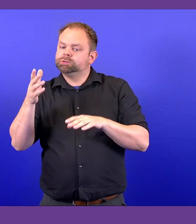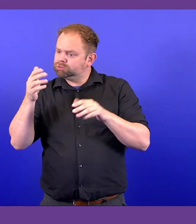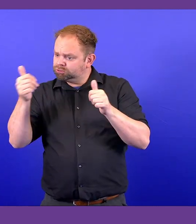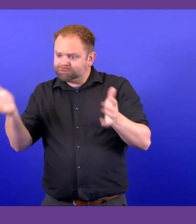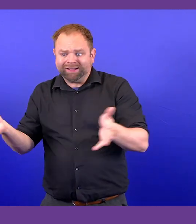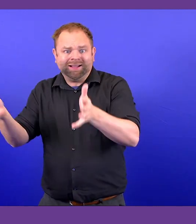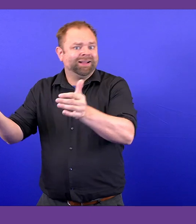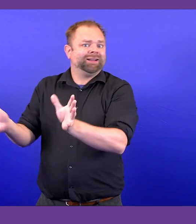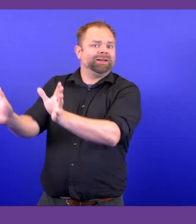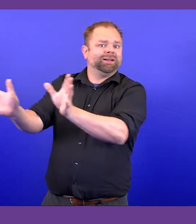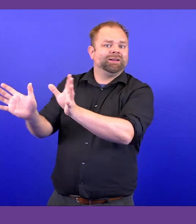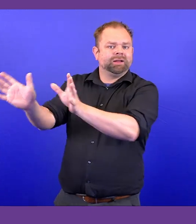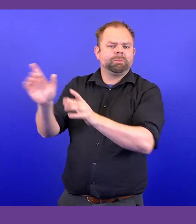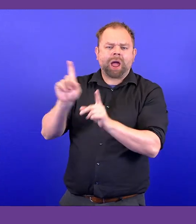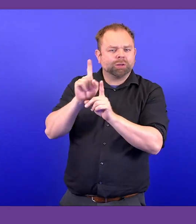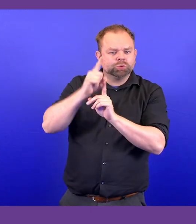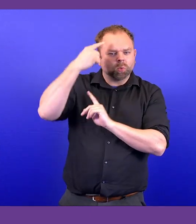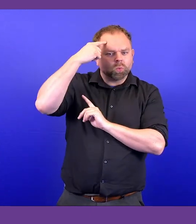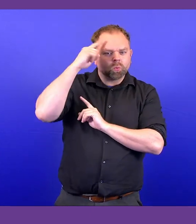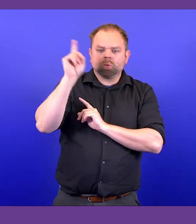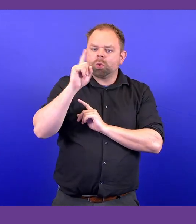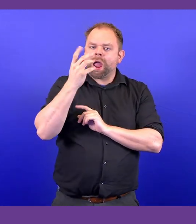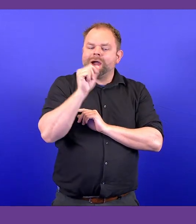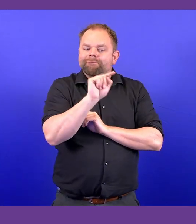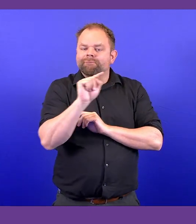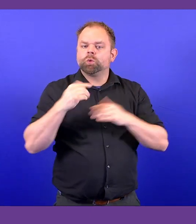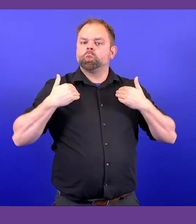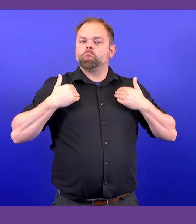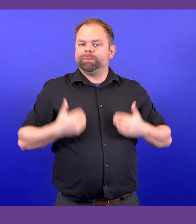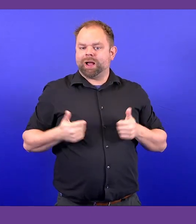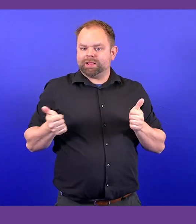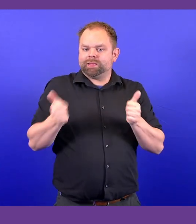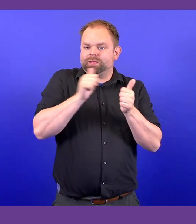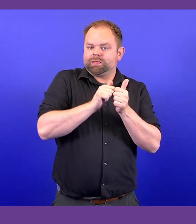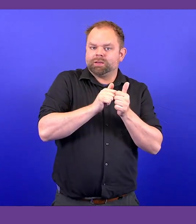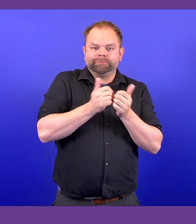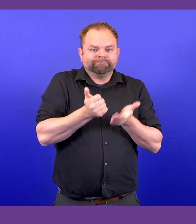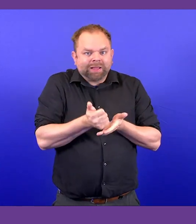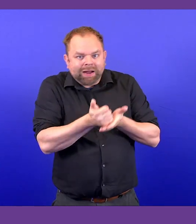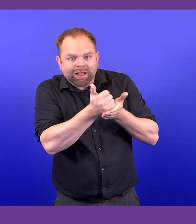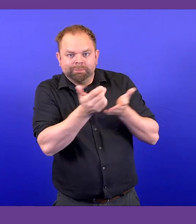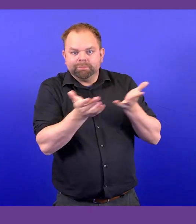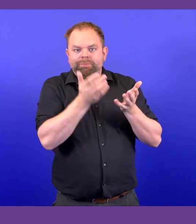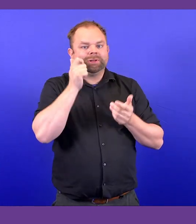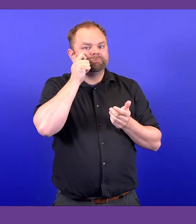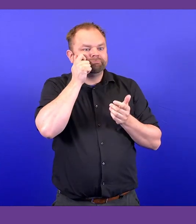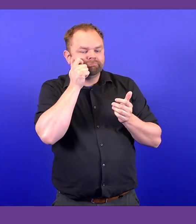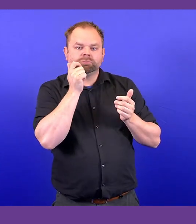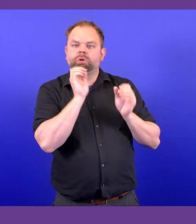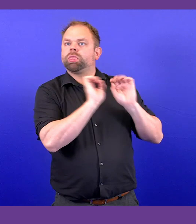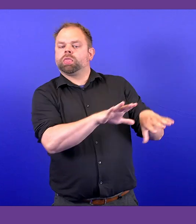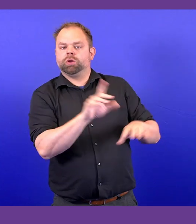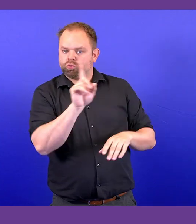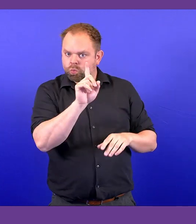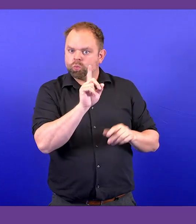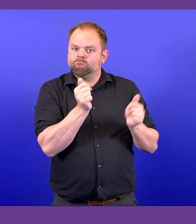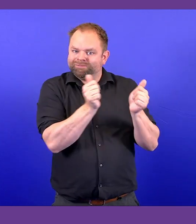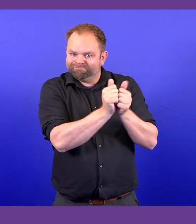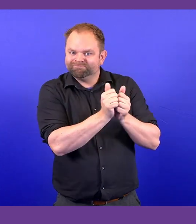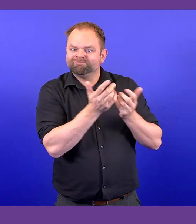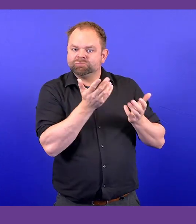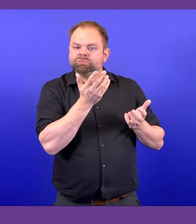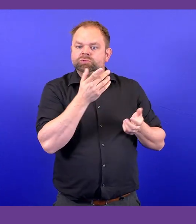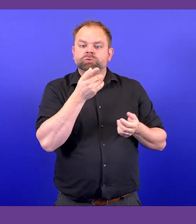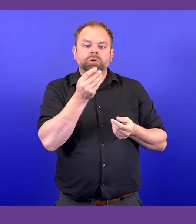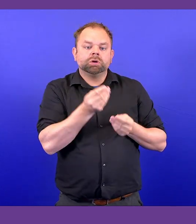We also need somehow some human touch, human feeling. And coming back to your point and on the need